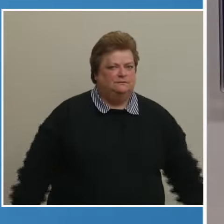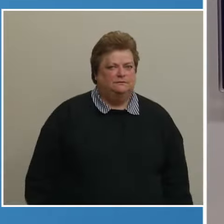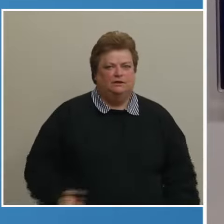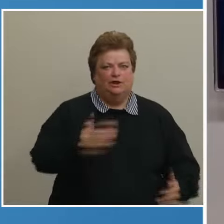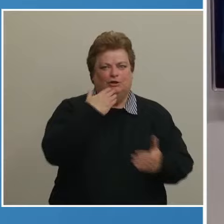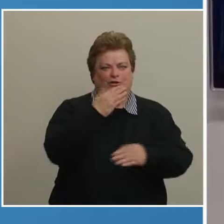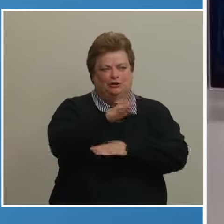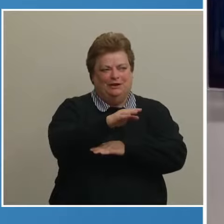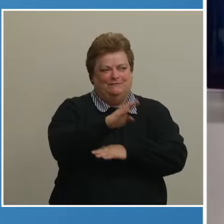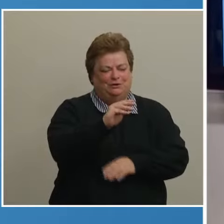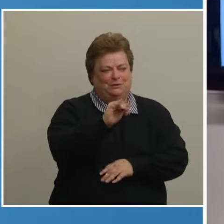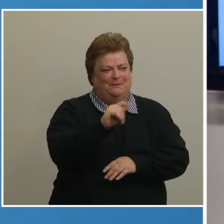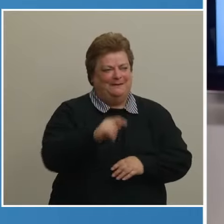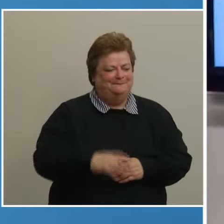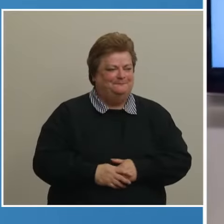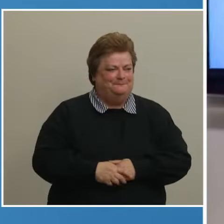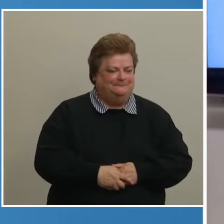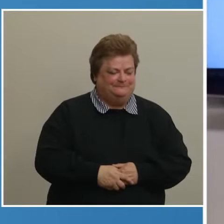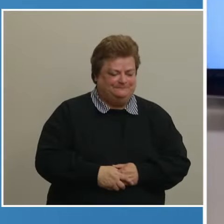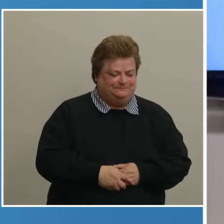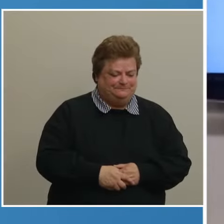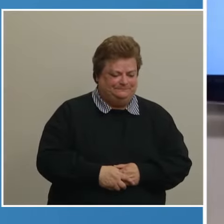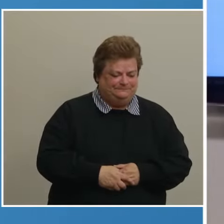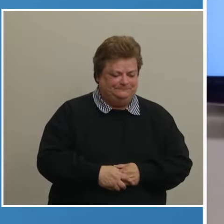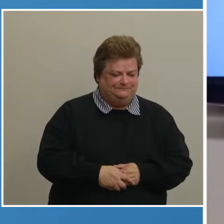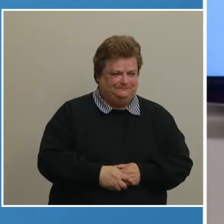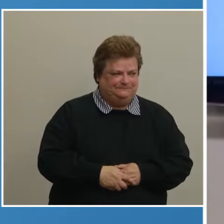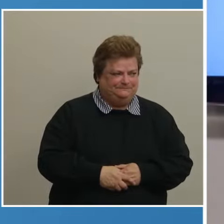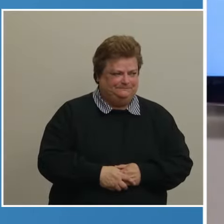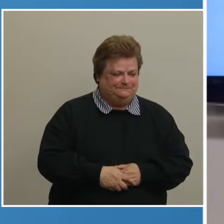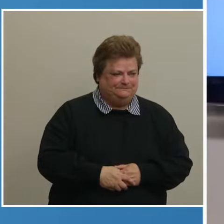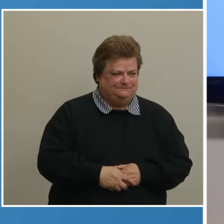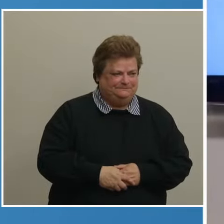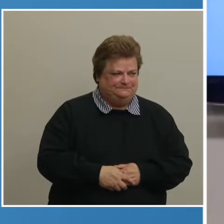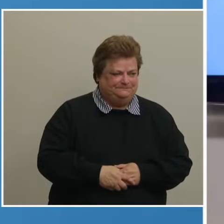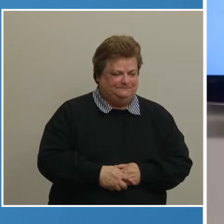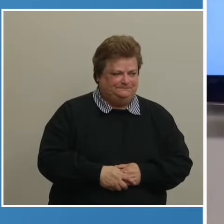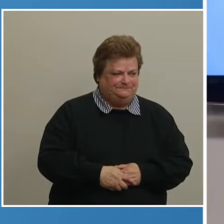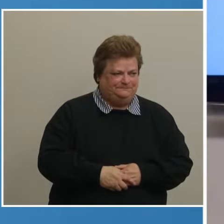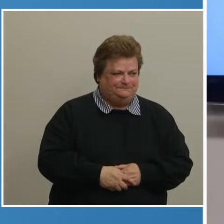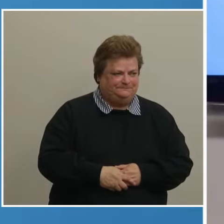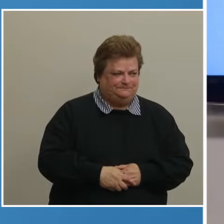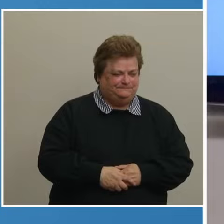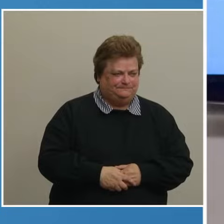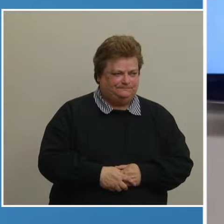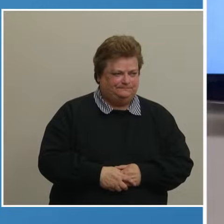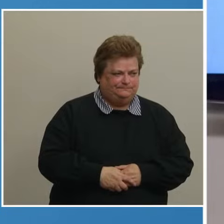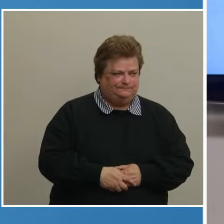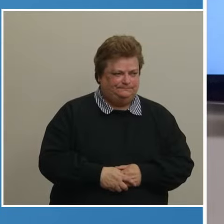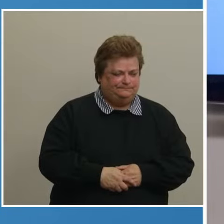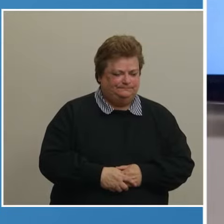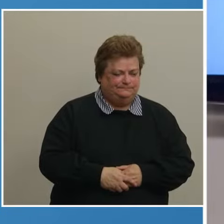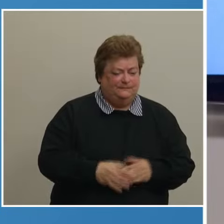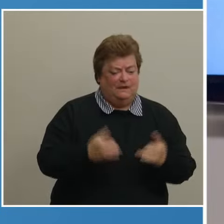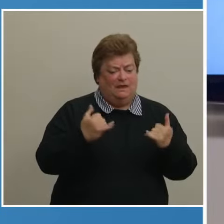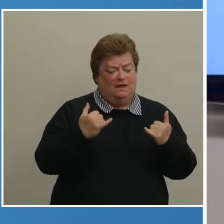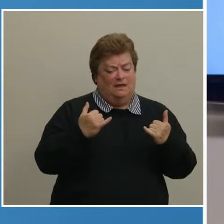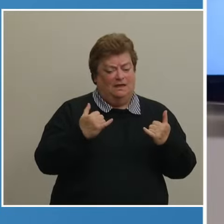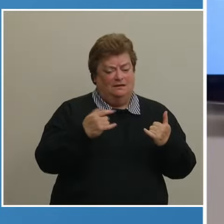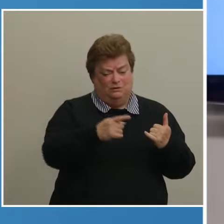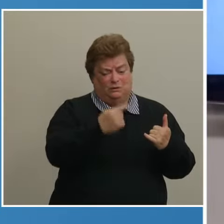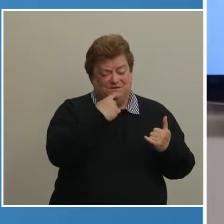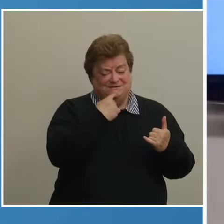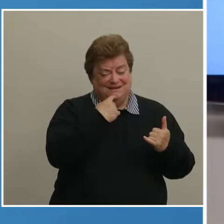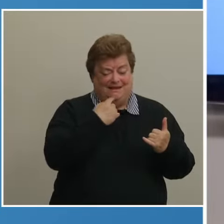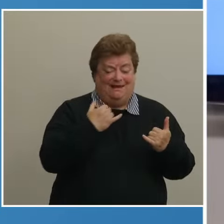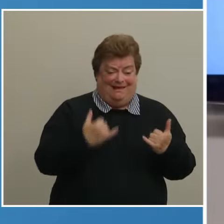Good afternoon, Matt. Hi, Pat. How are you? I'm good. So would you say at this point in time